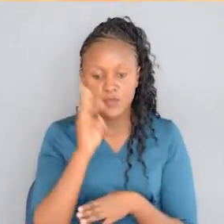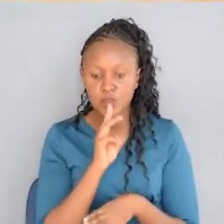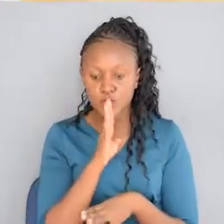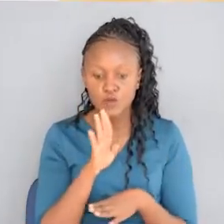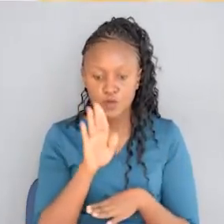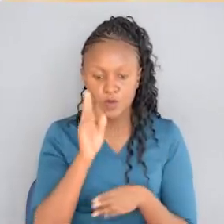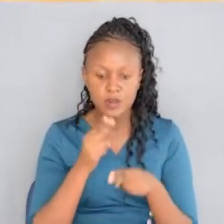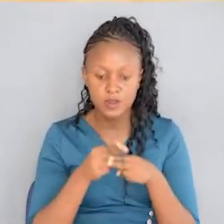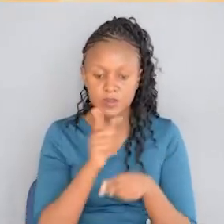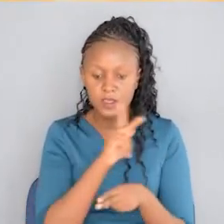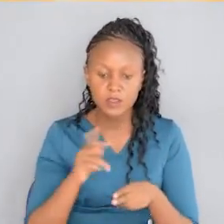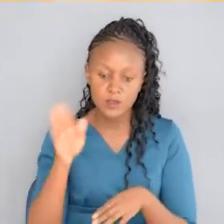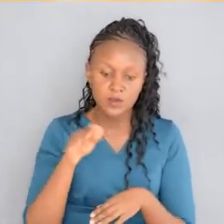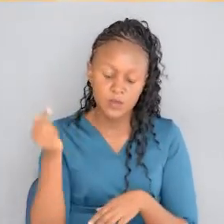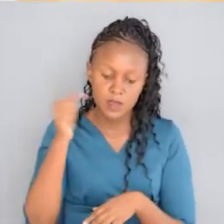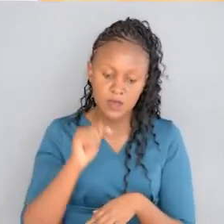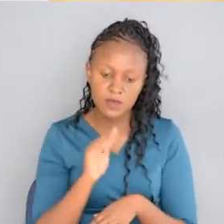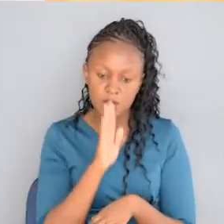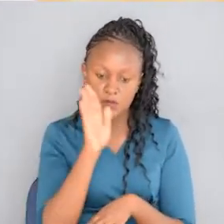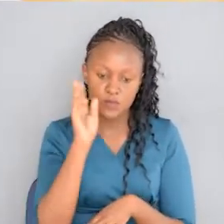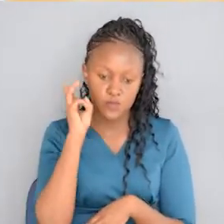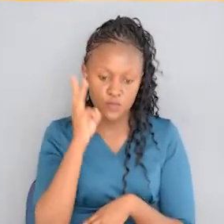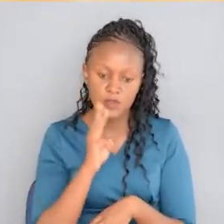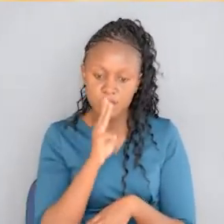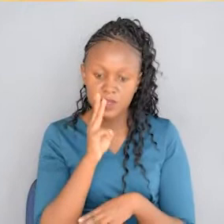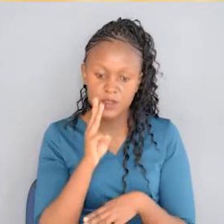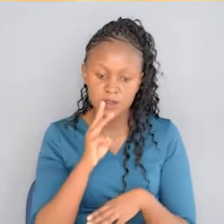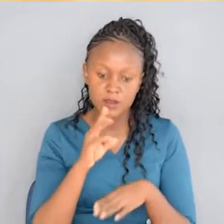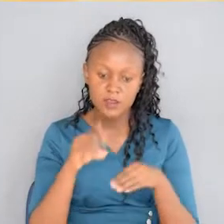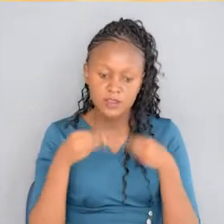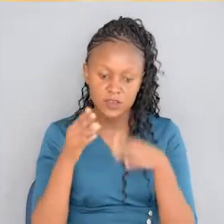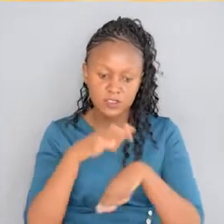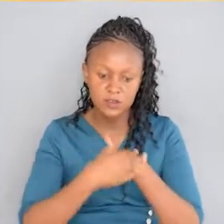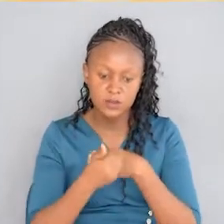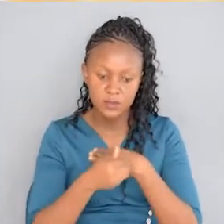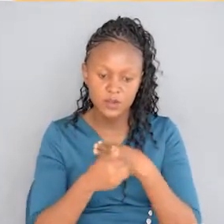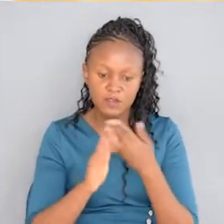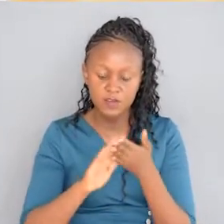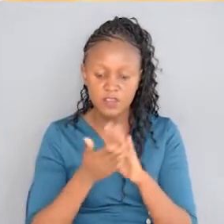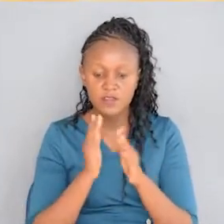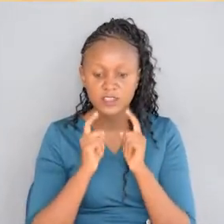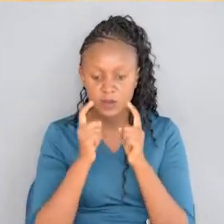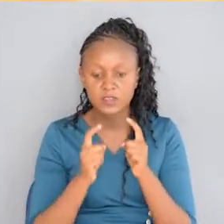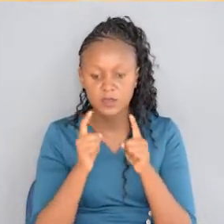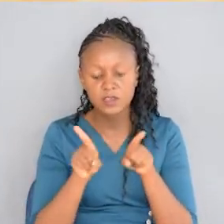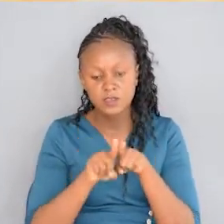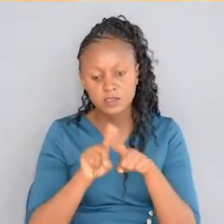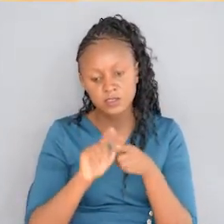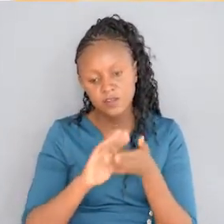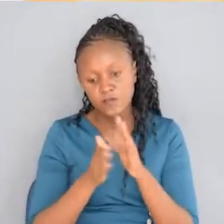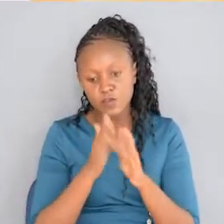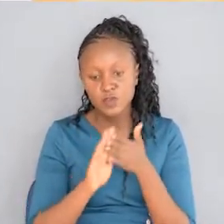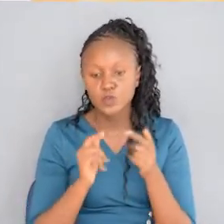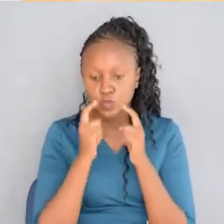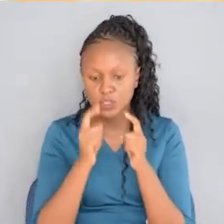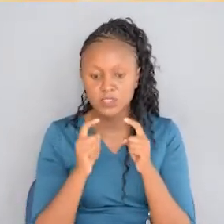hallowed be thy name. The kingdom come, thy will be done on earth as it is in heaven. Give us this day our daily bread, and forgive us